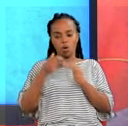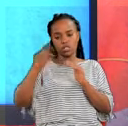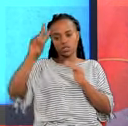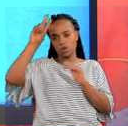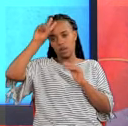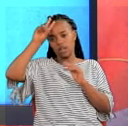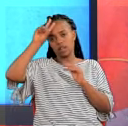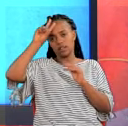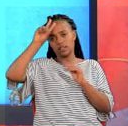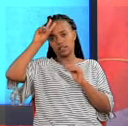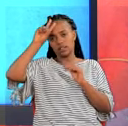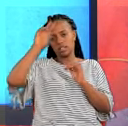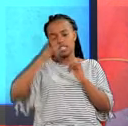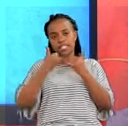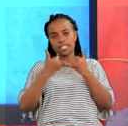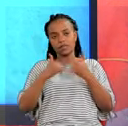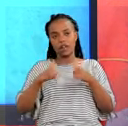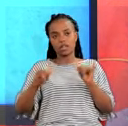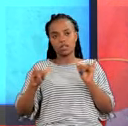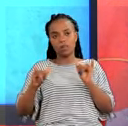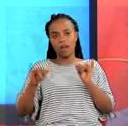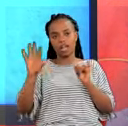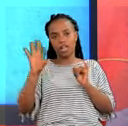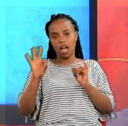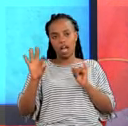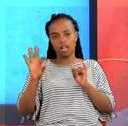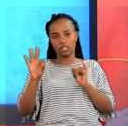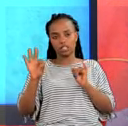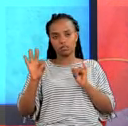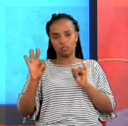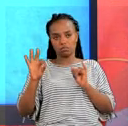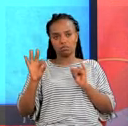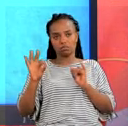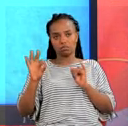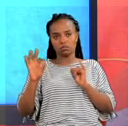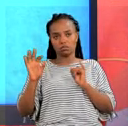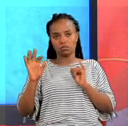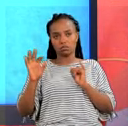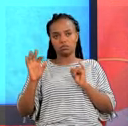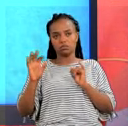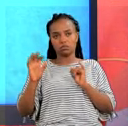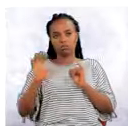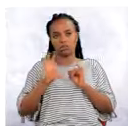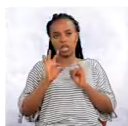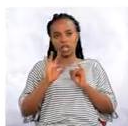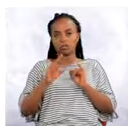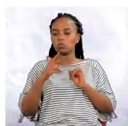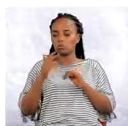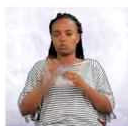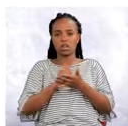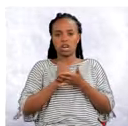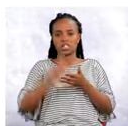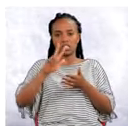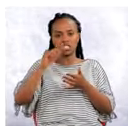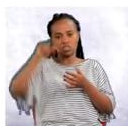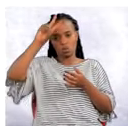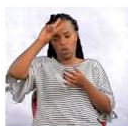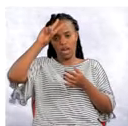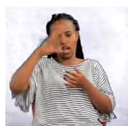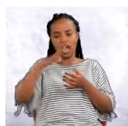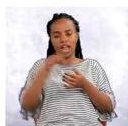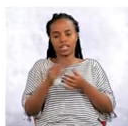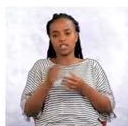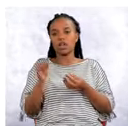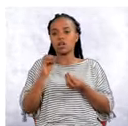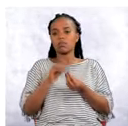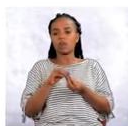squared, divided by 9. Or let me write it 9 as 3 squared. Plus,